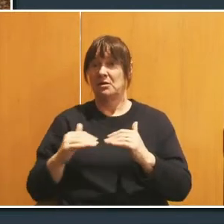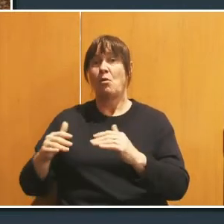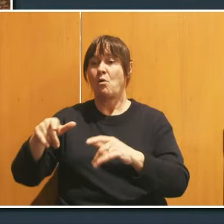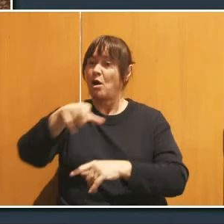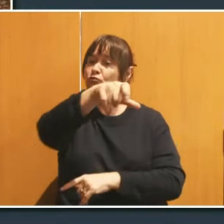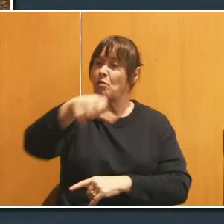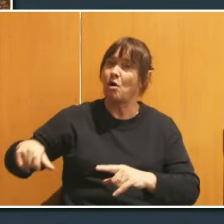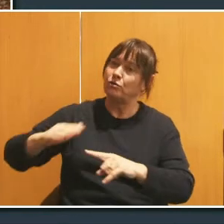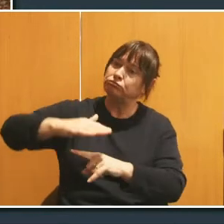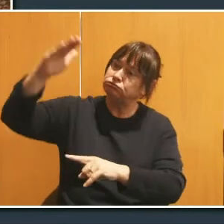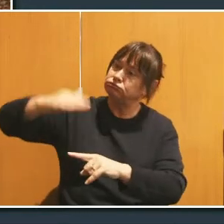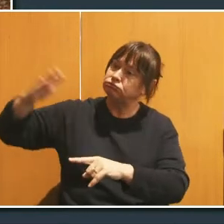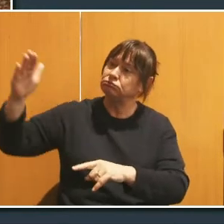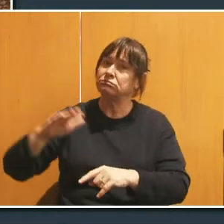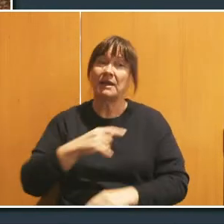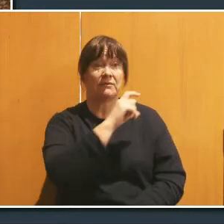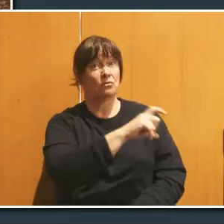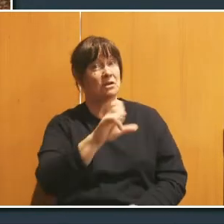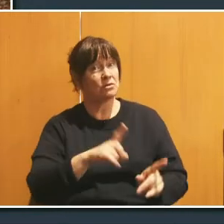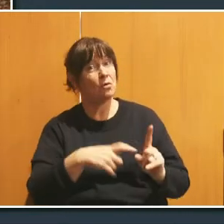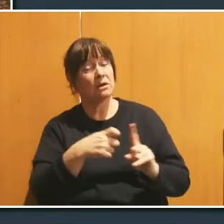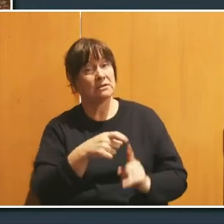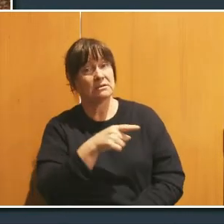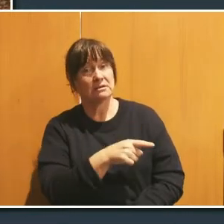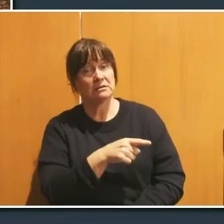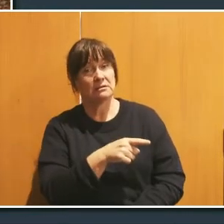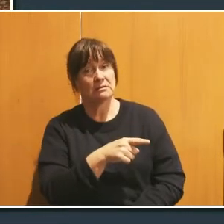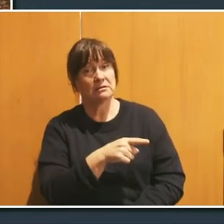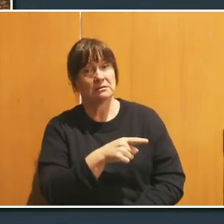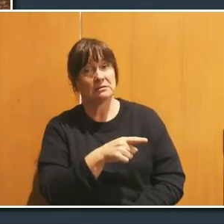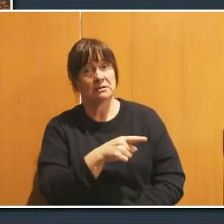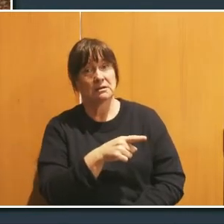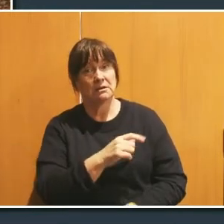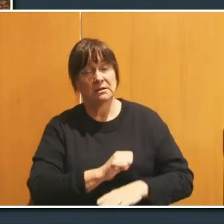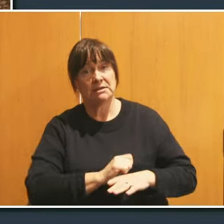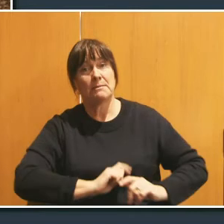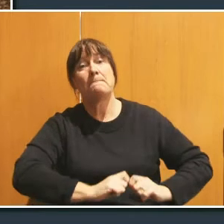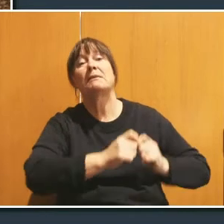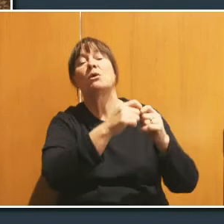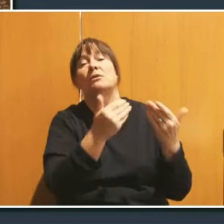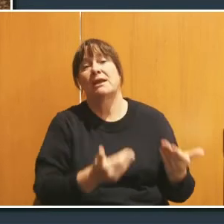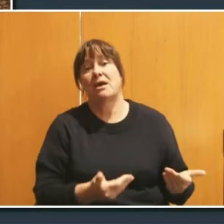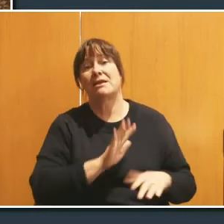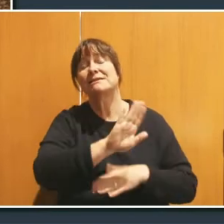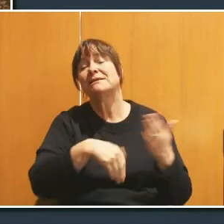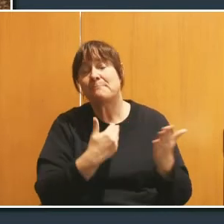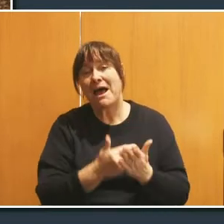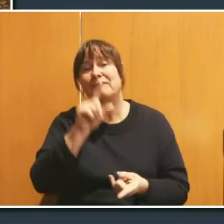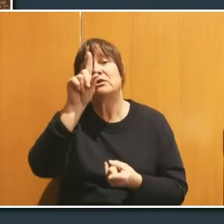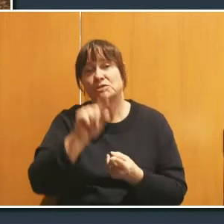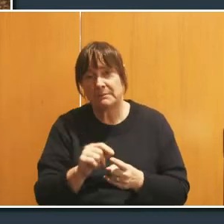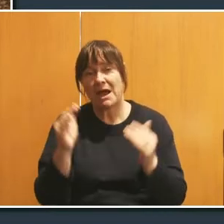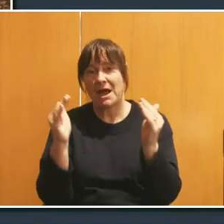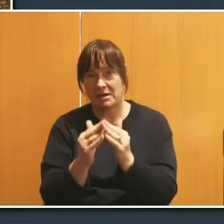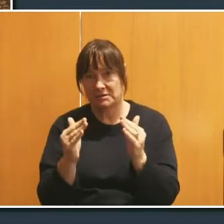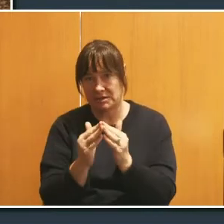housings. Even in Christchurch, Auckland, that kind of housing is going in place now. There is a demand for it, but